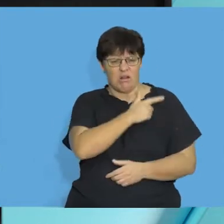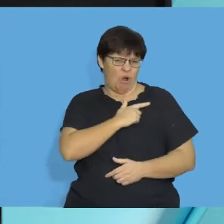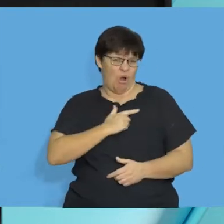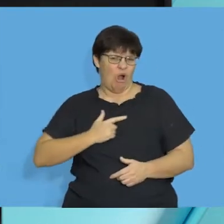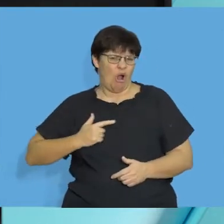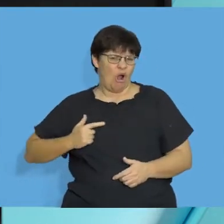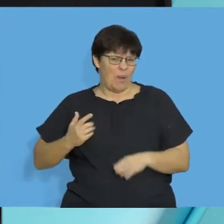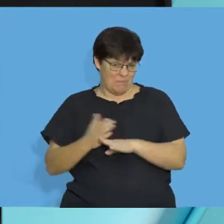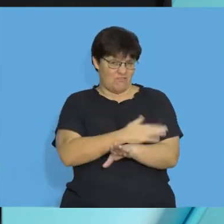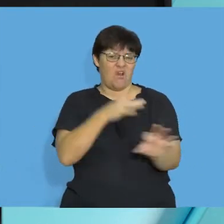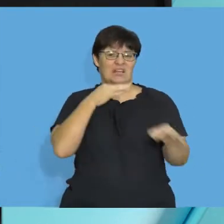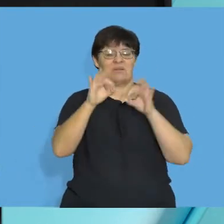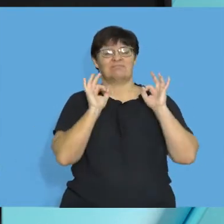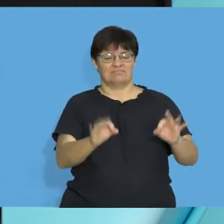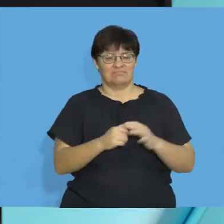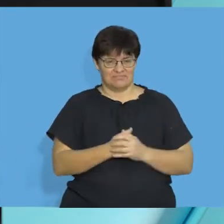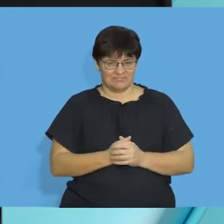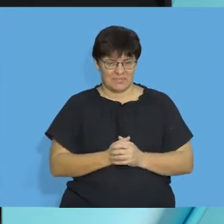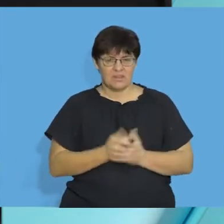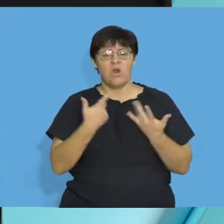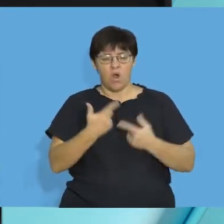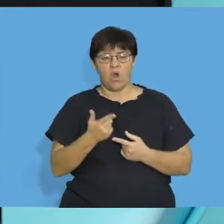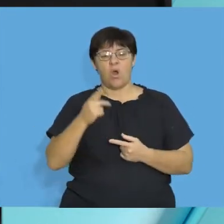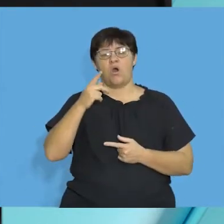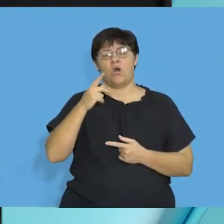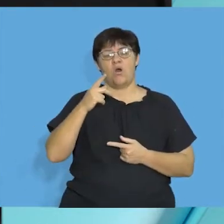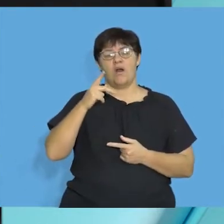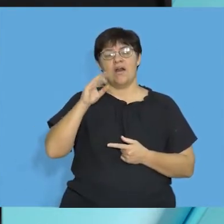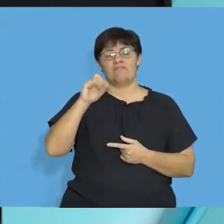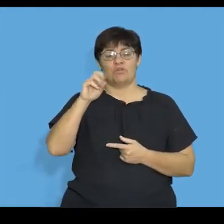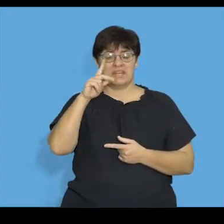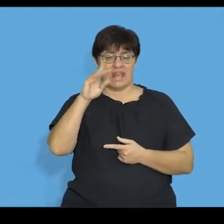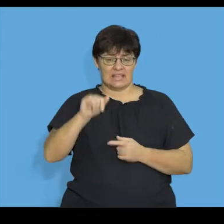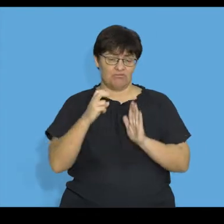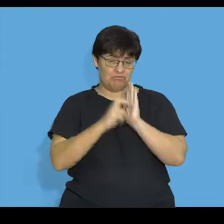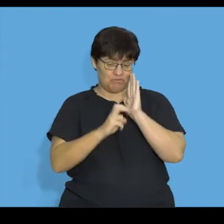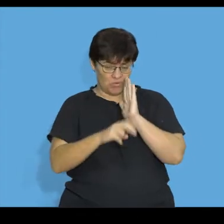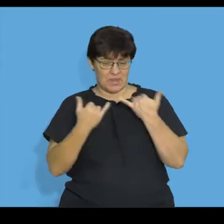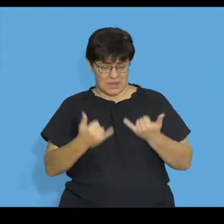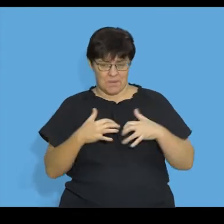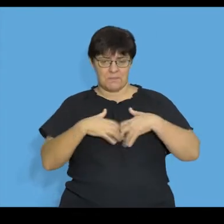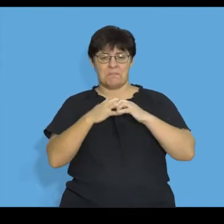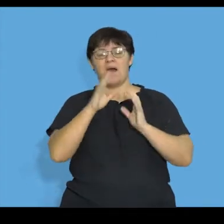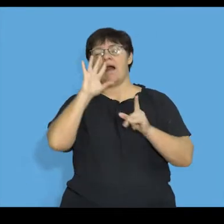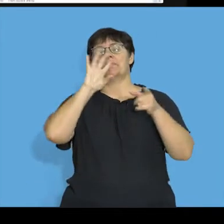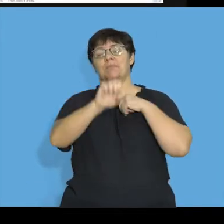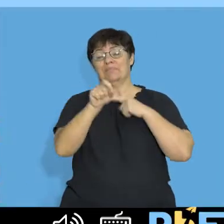of what we now know as Faraday's Law. So let's go and have a look at this and adapt our